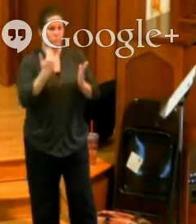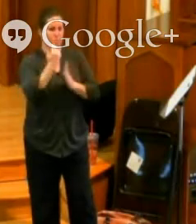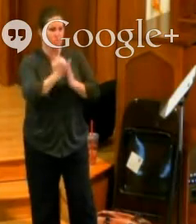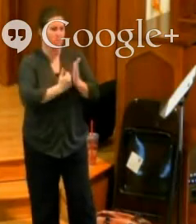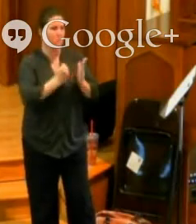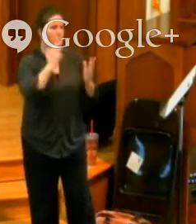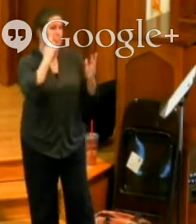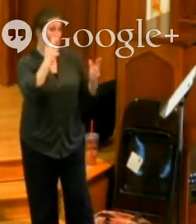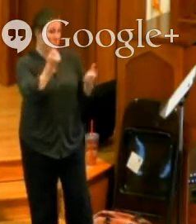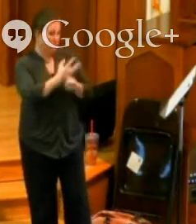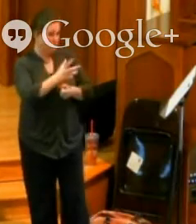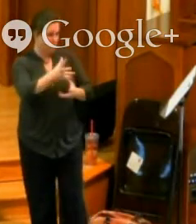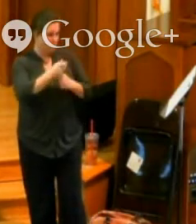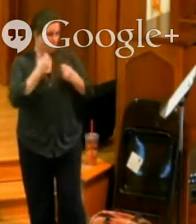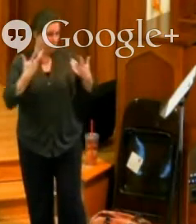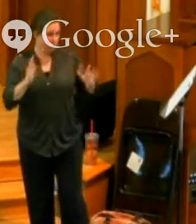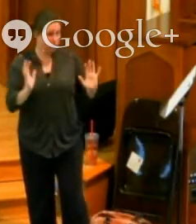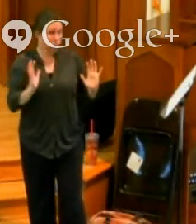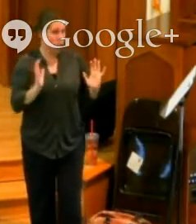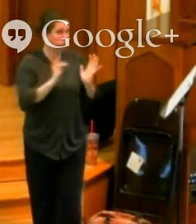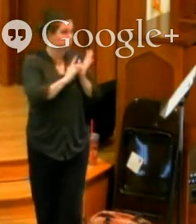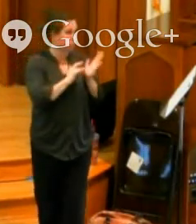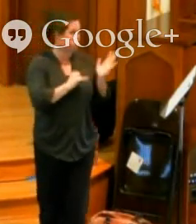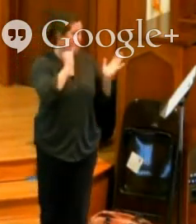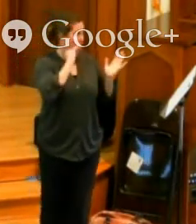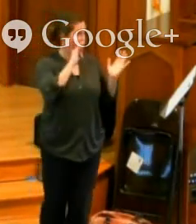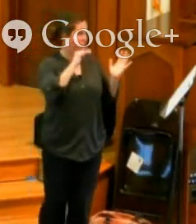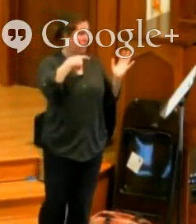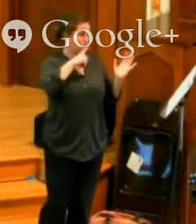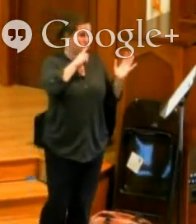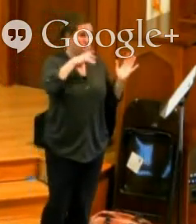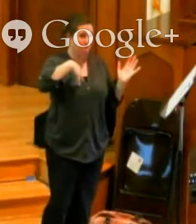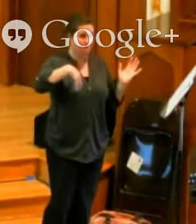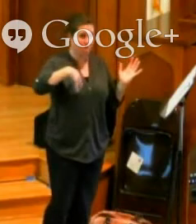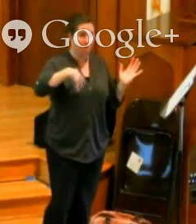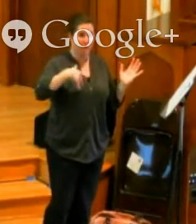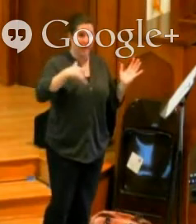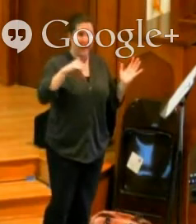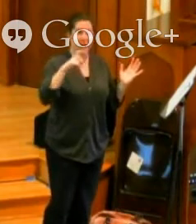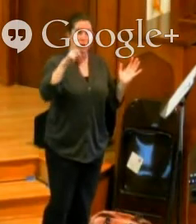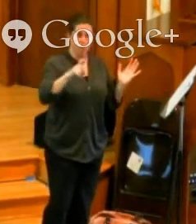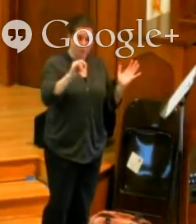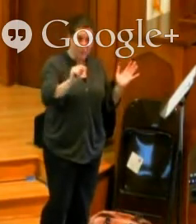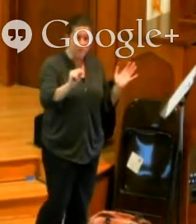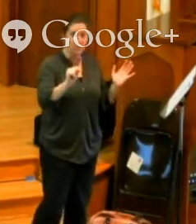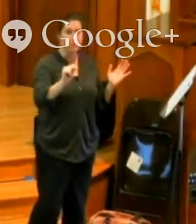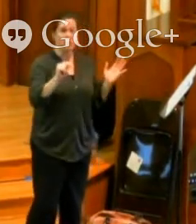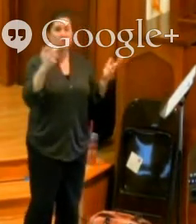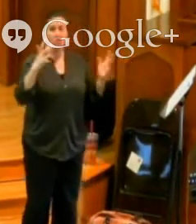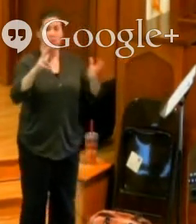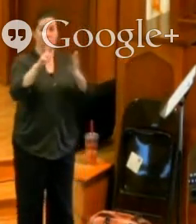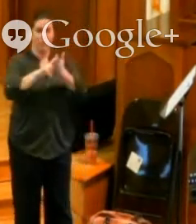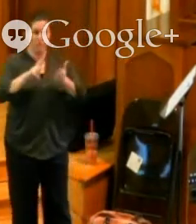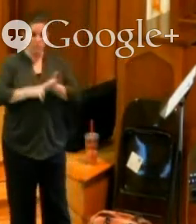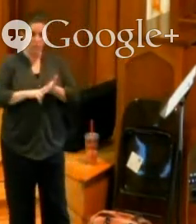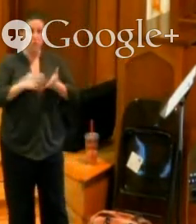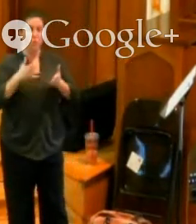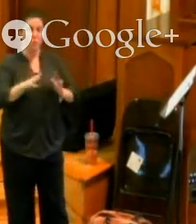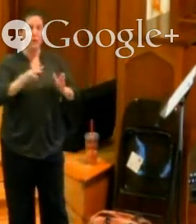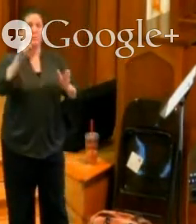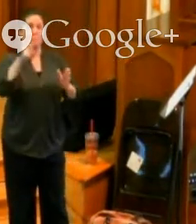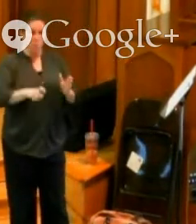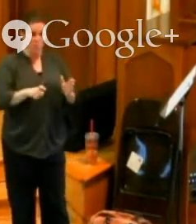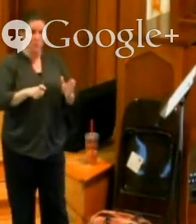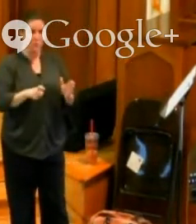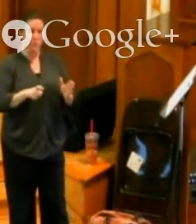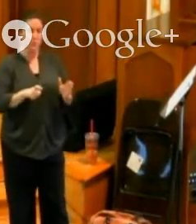everybody got that, and if you didn't, and you're still needing it, you deserve it because you registered the way they said you were supposed to,